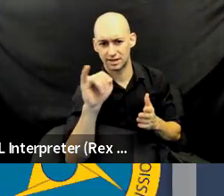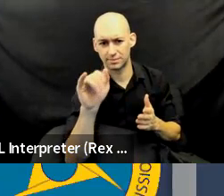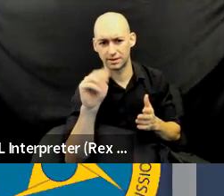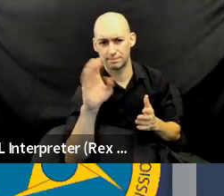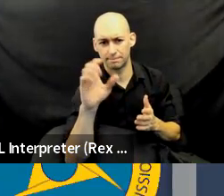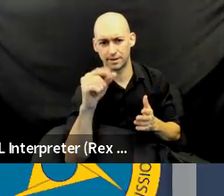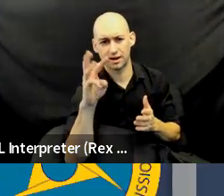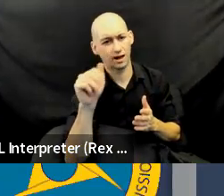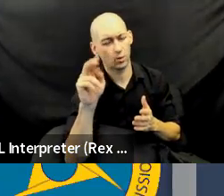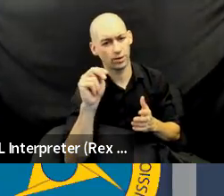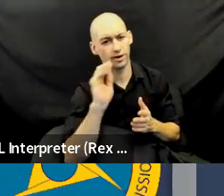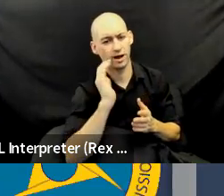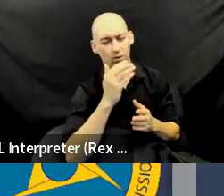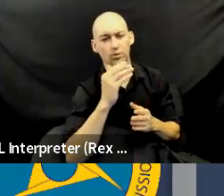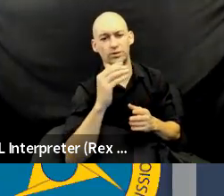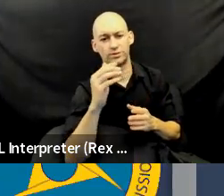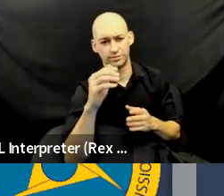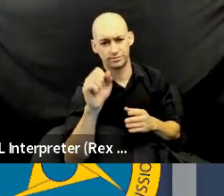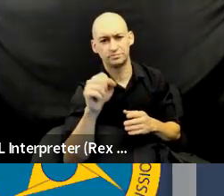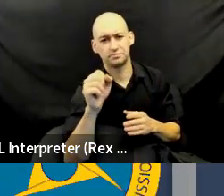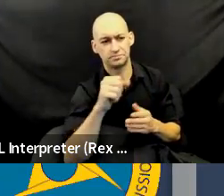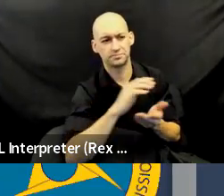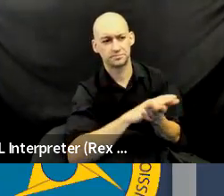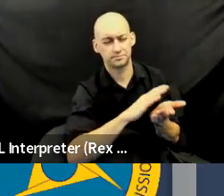our deputy,